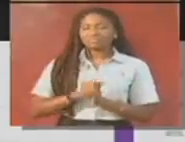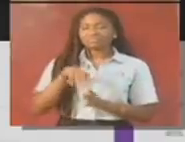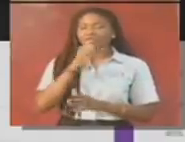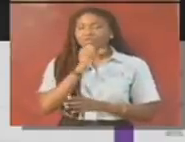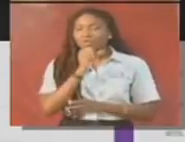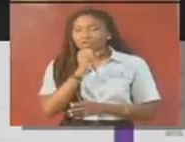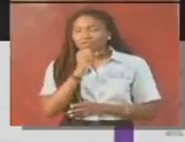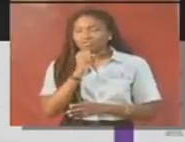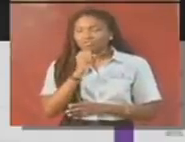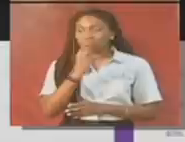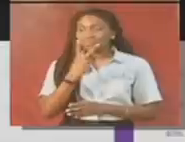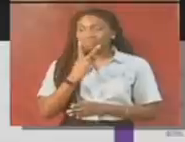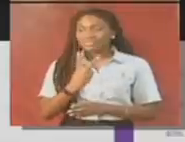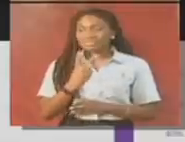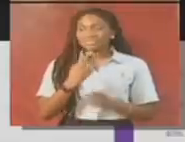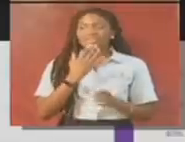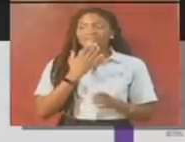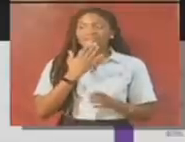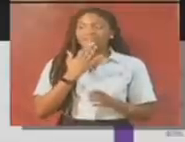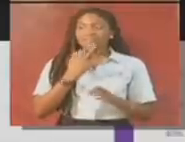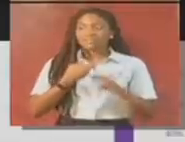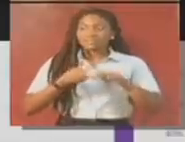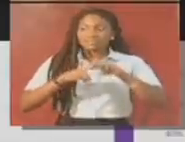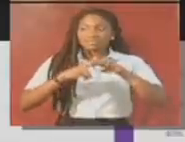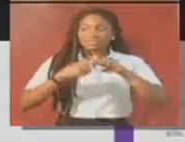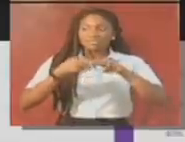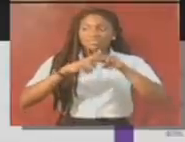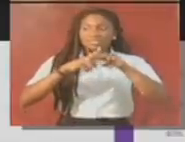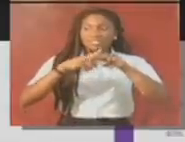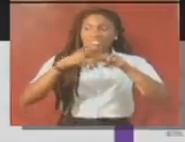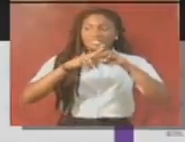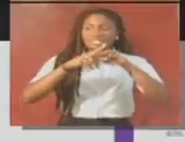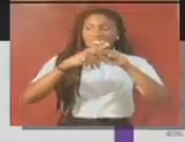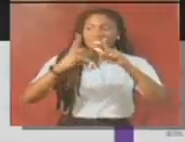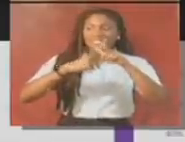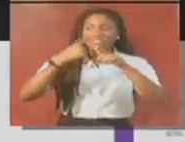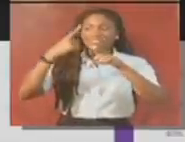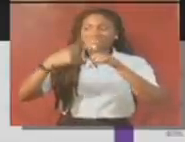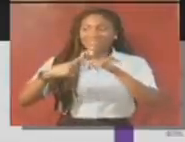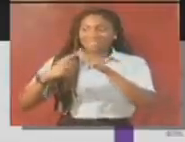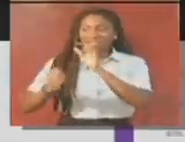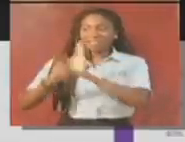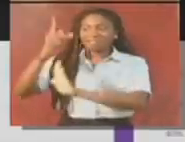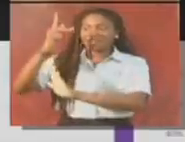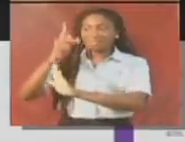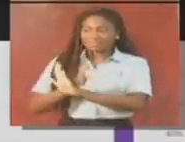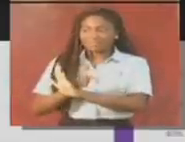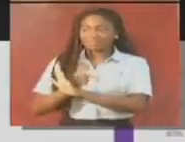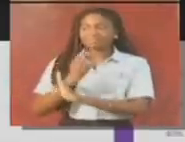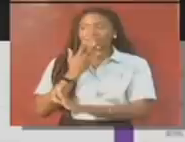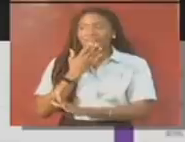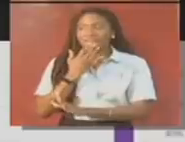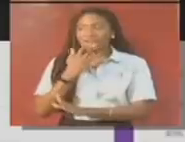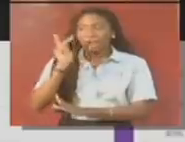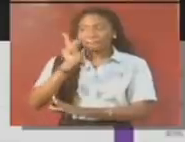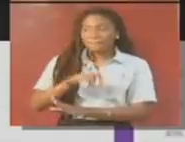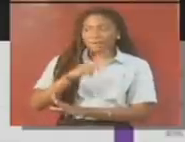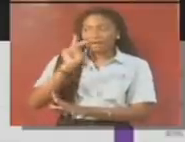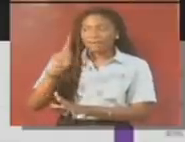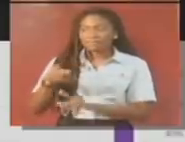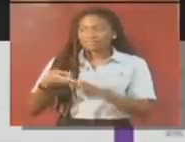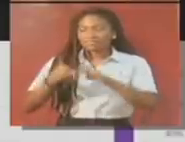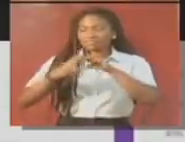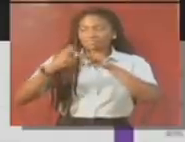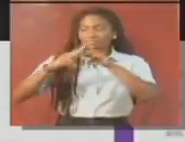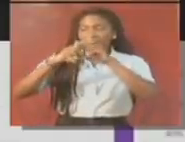increase in the heights of the orange bars. Weekly cases accumulate, And we see that we have one